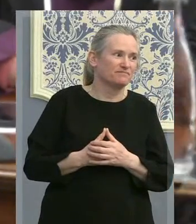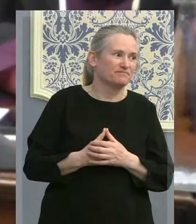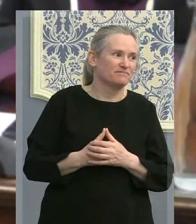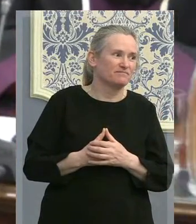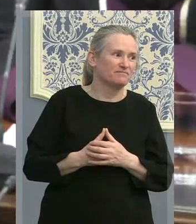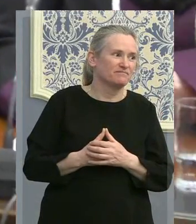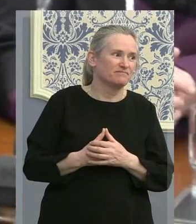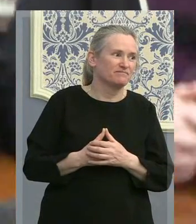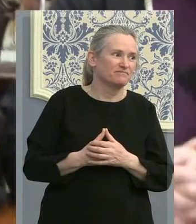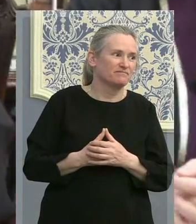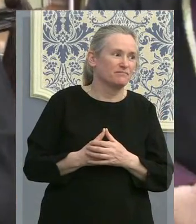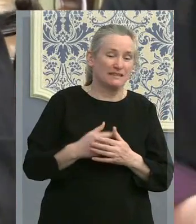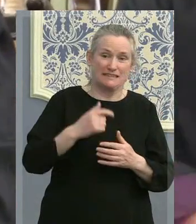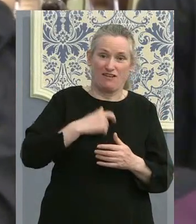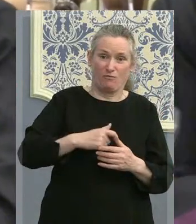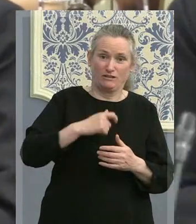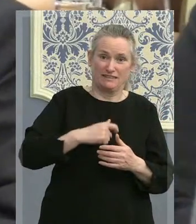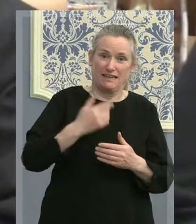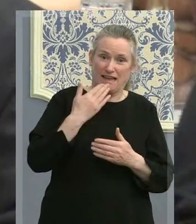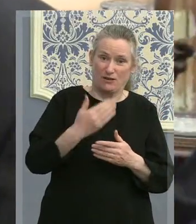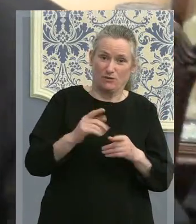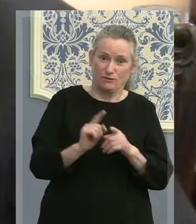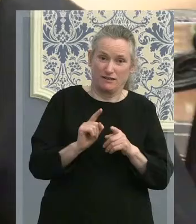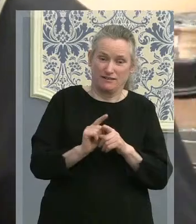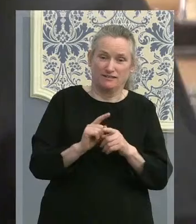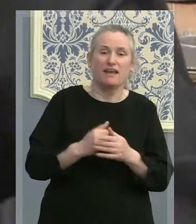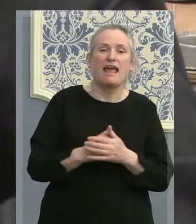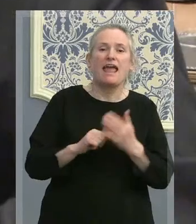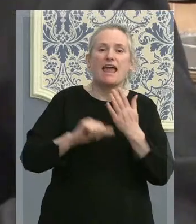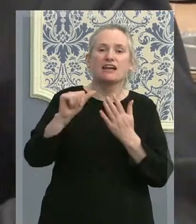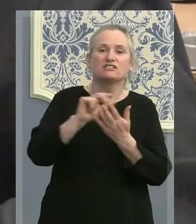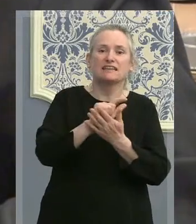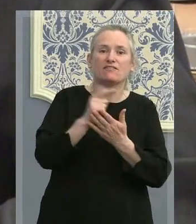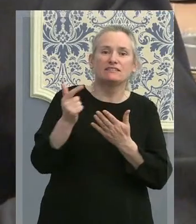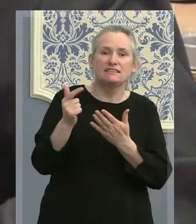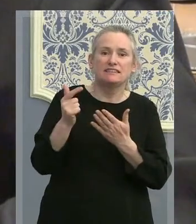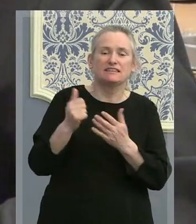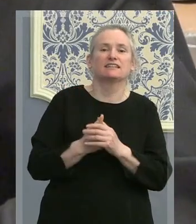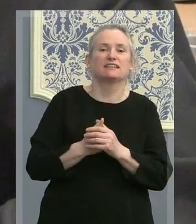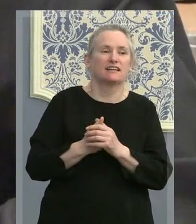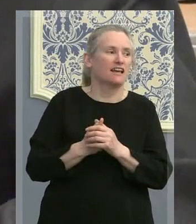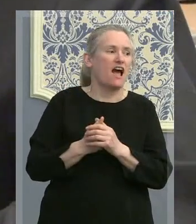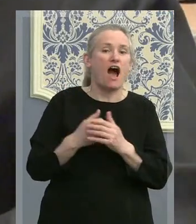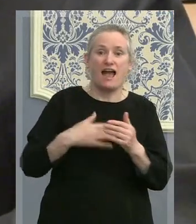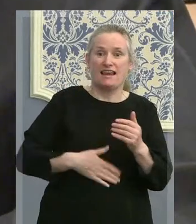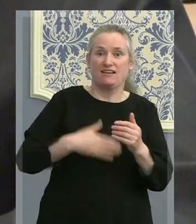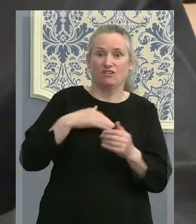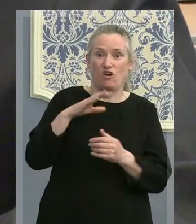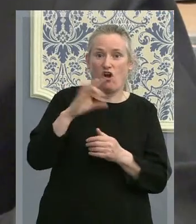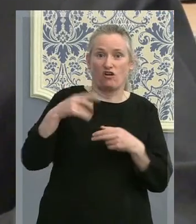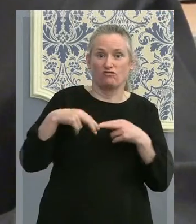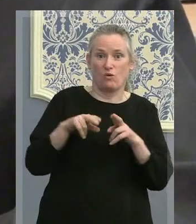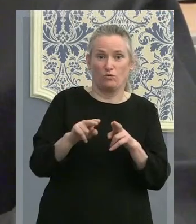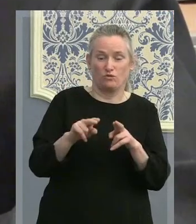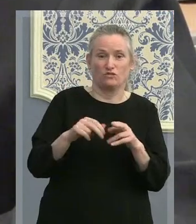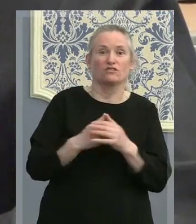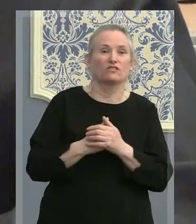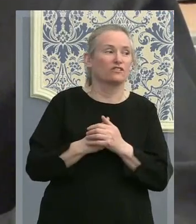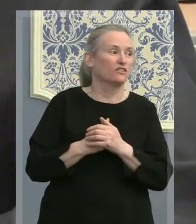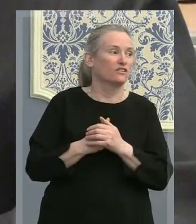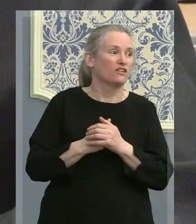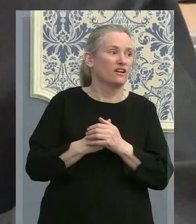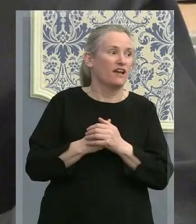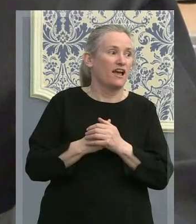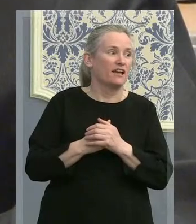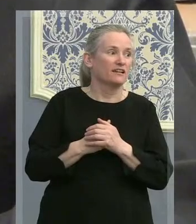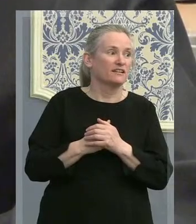debt of gratitude as well, because when I was 17, I left the Cork Road. And I ended up in Portsmouth in the British Merchant